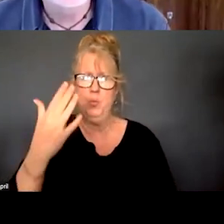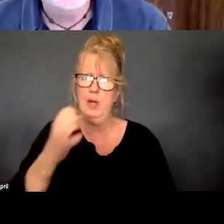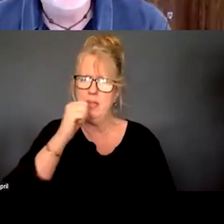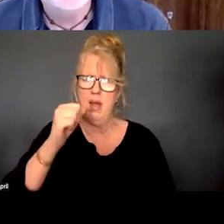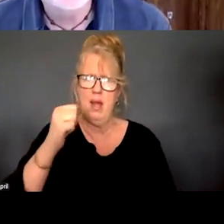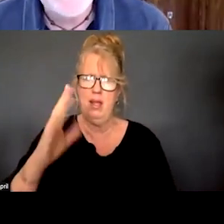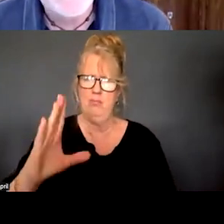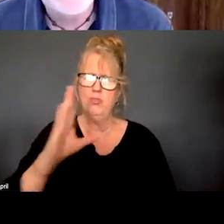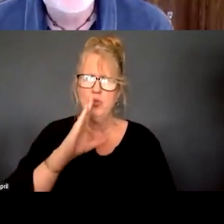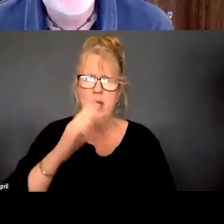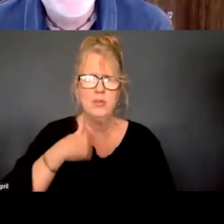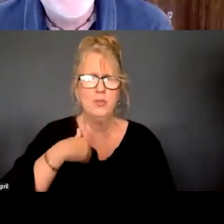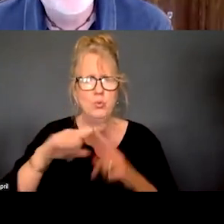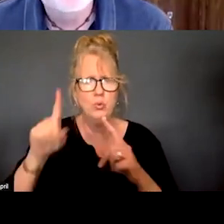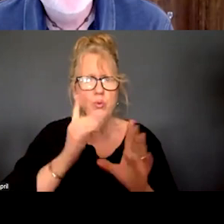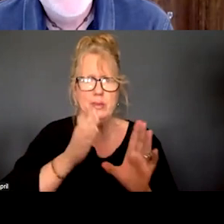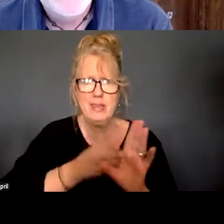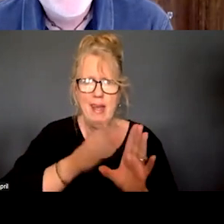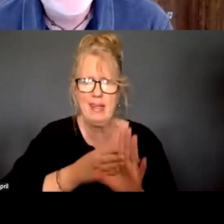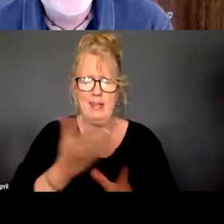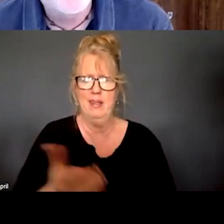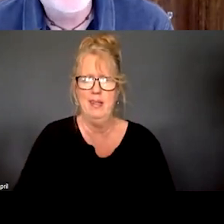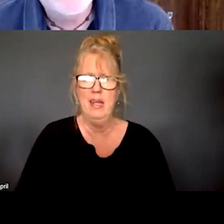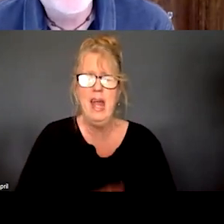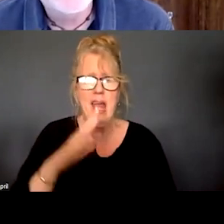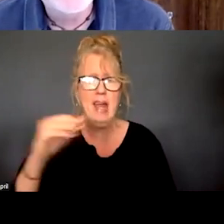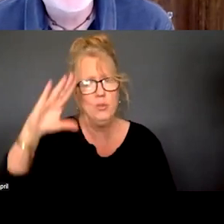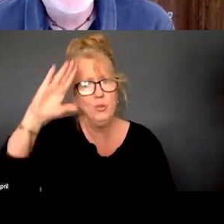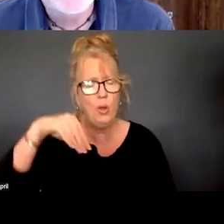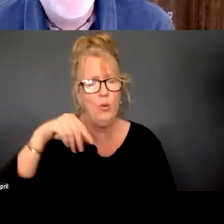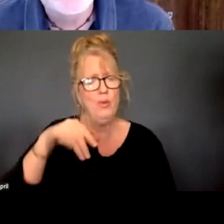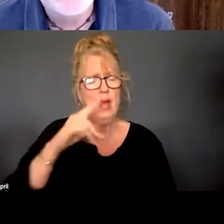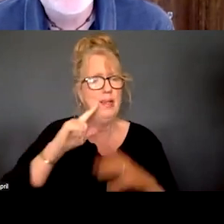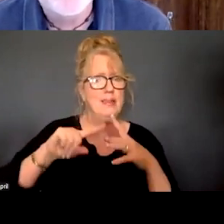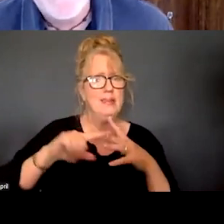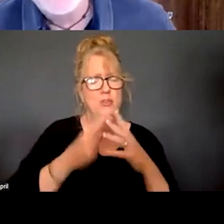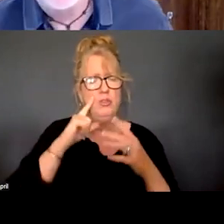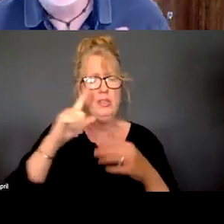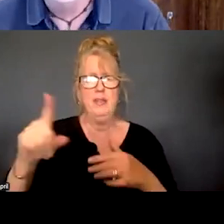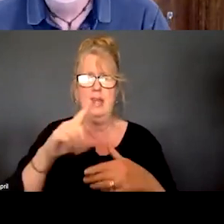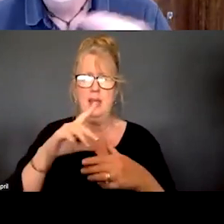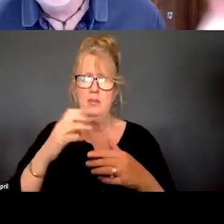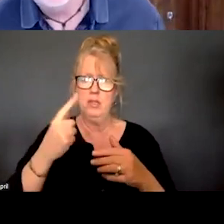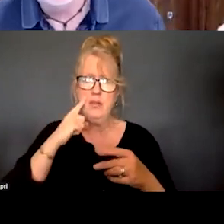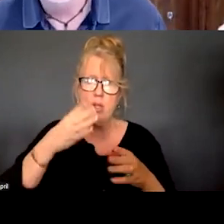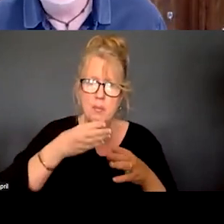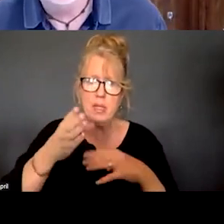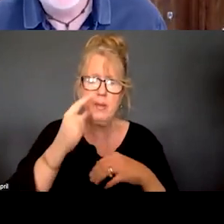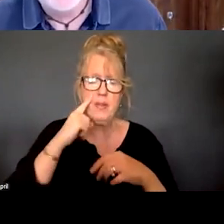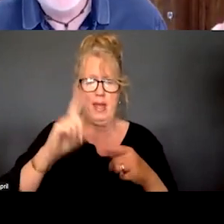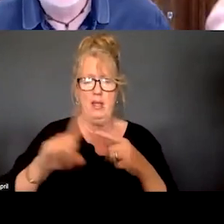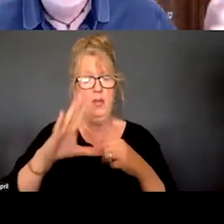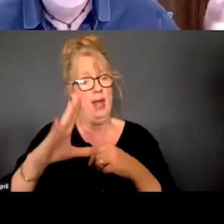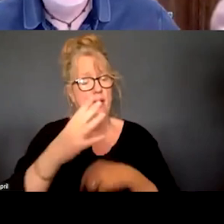directly to psych? And know that that was initially in the context of a major county hospital